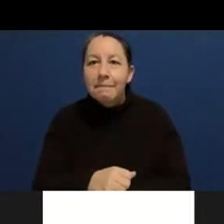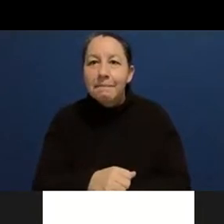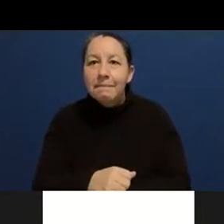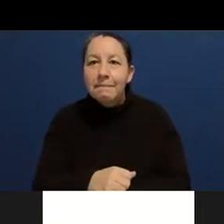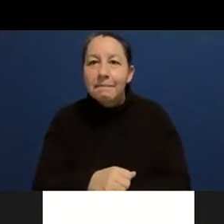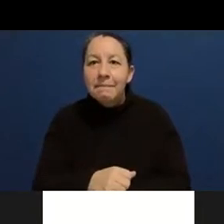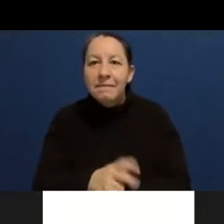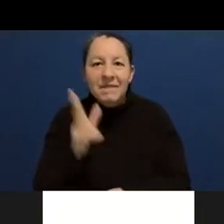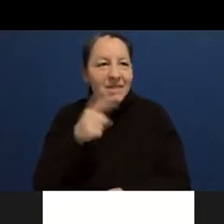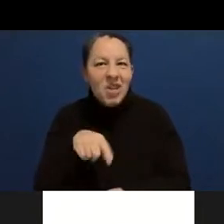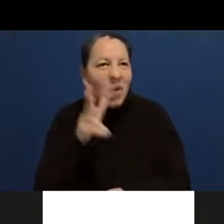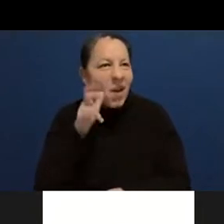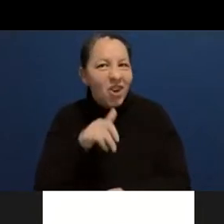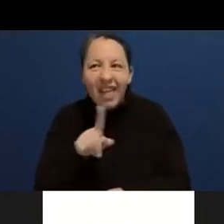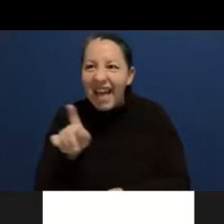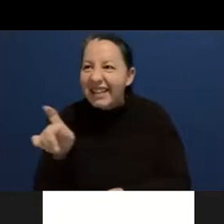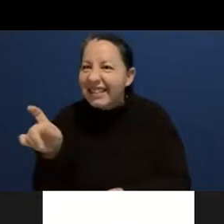Did you hear that?